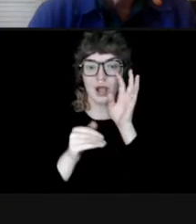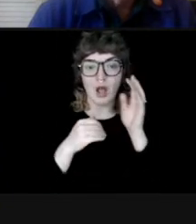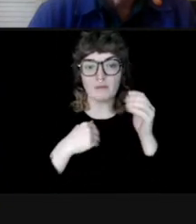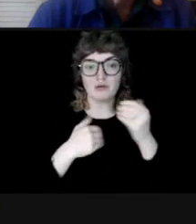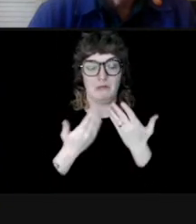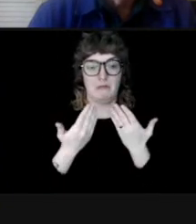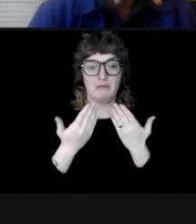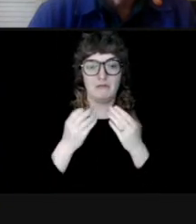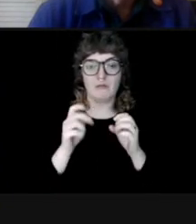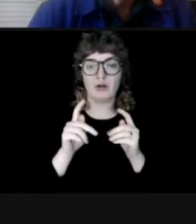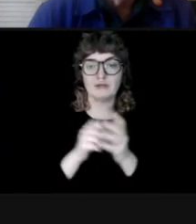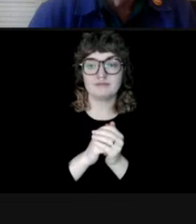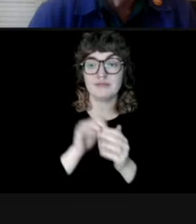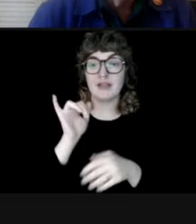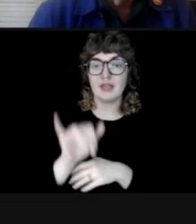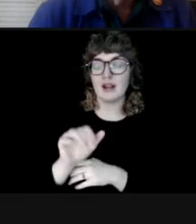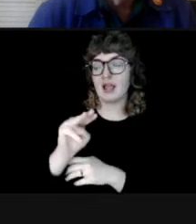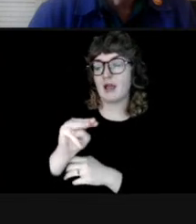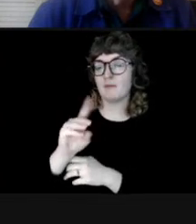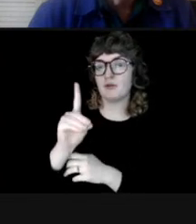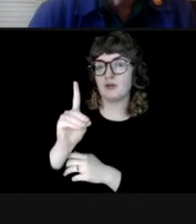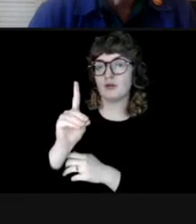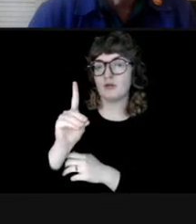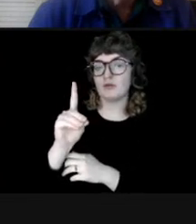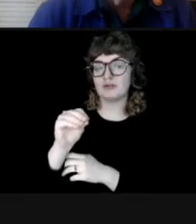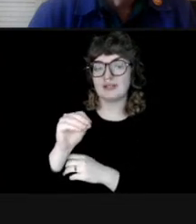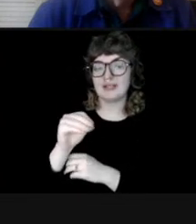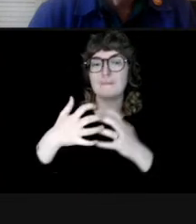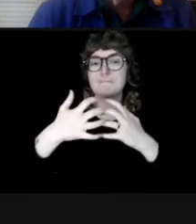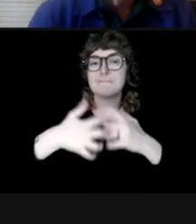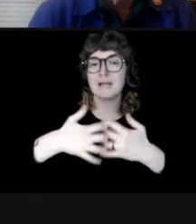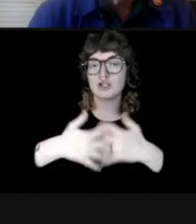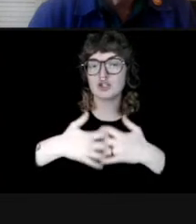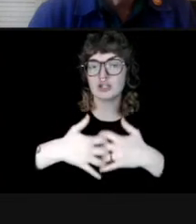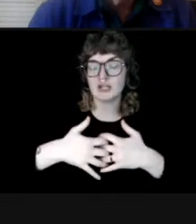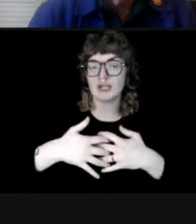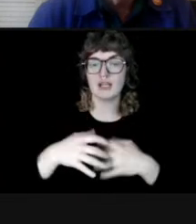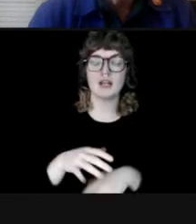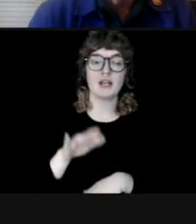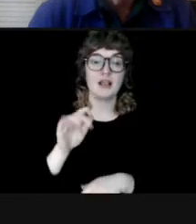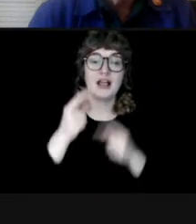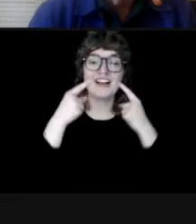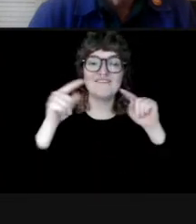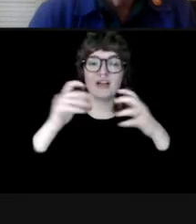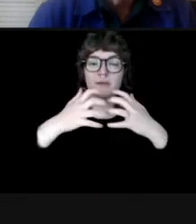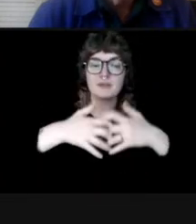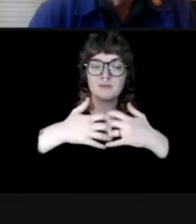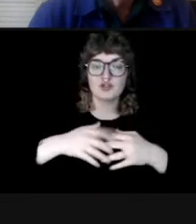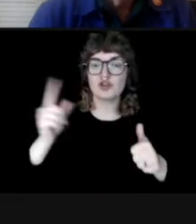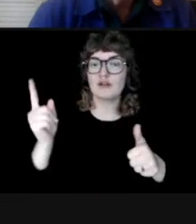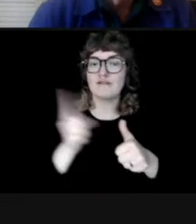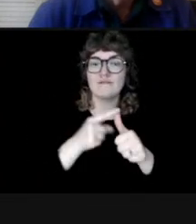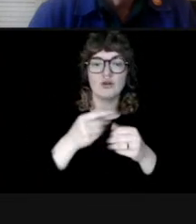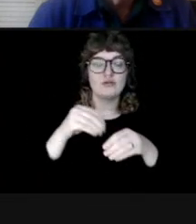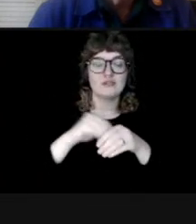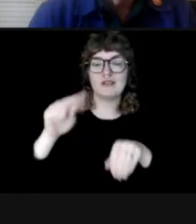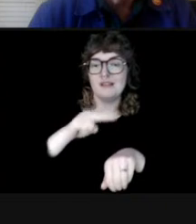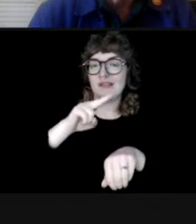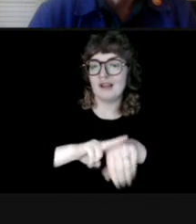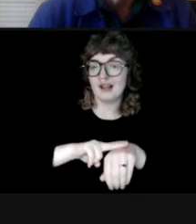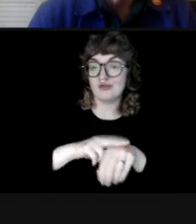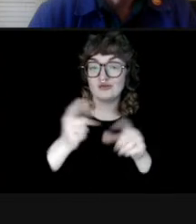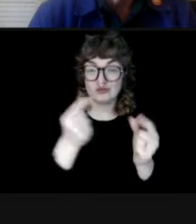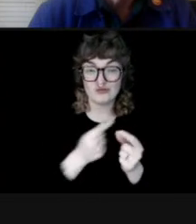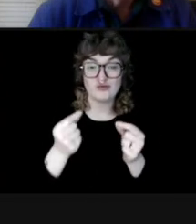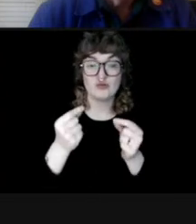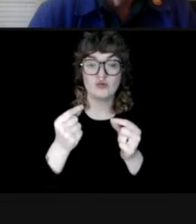this is about the mud machine, because there was a famous machine that was the first in the nation that cleared out the channels